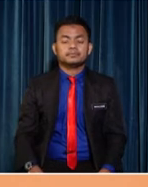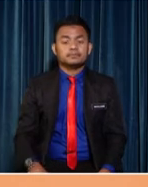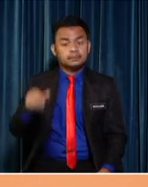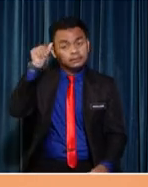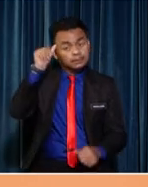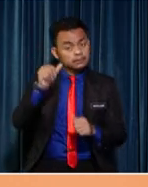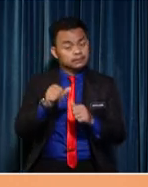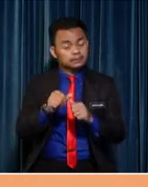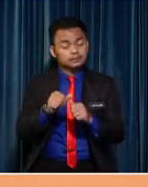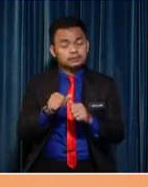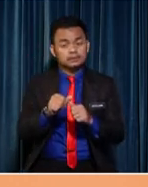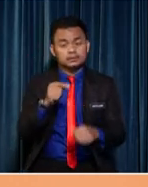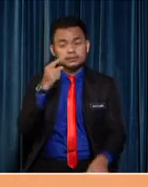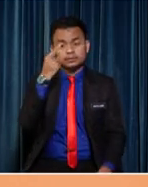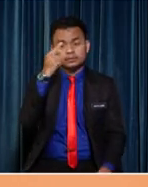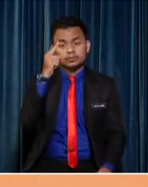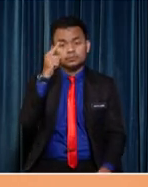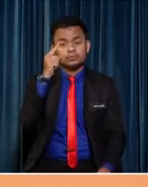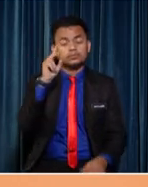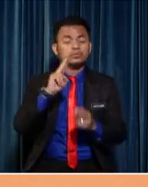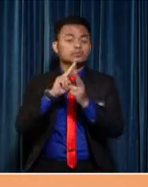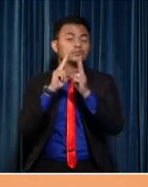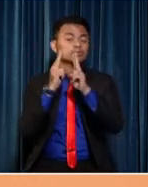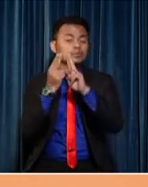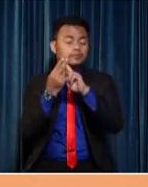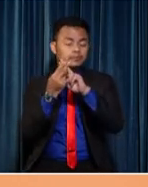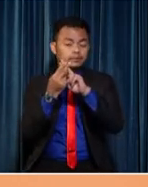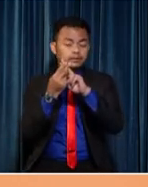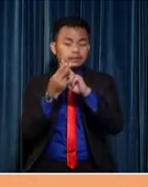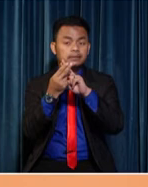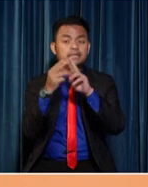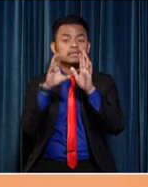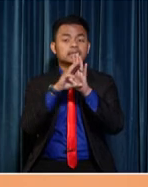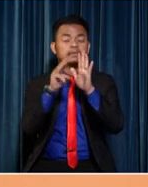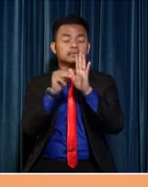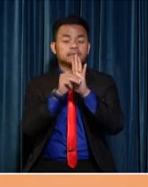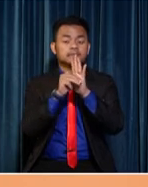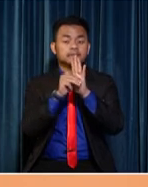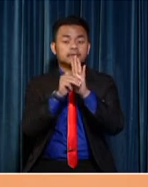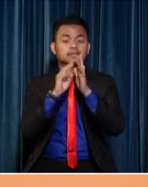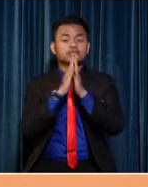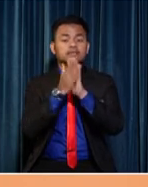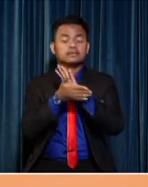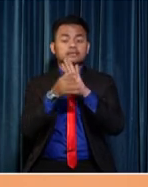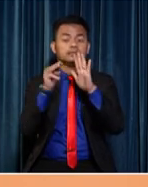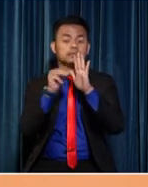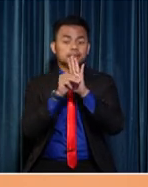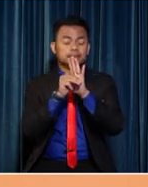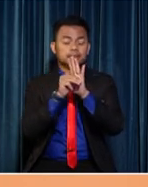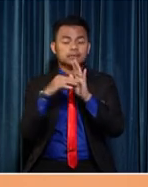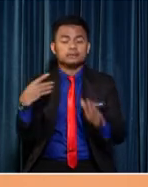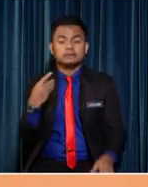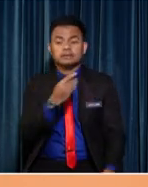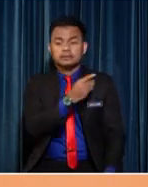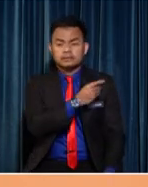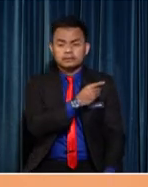Remember, in order to convert centimeter to meter, we have